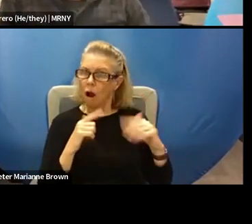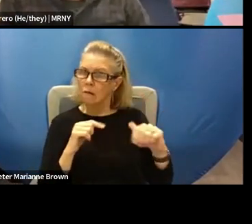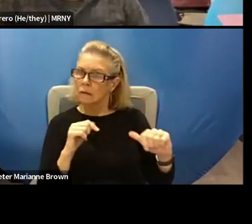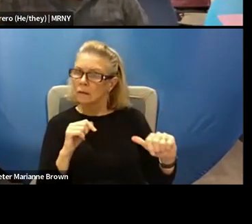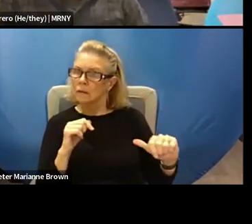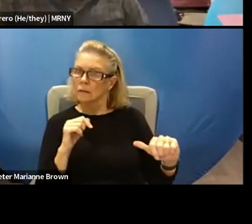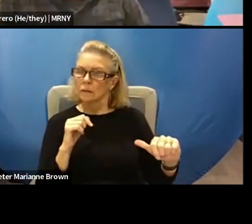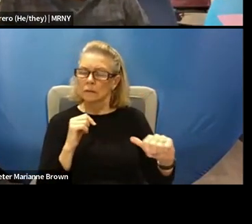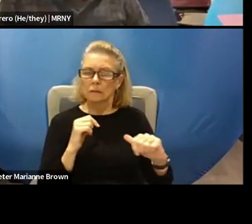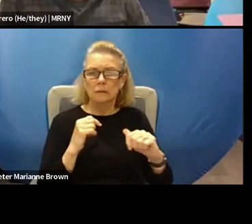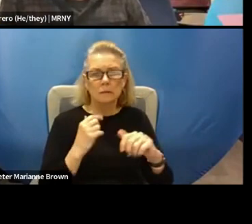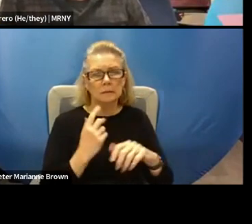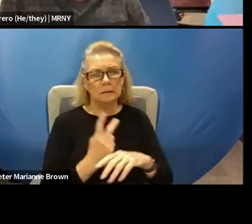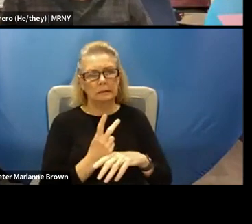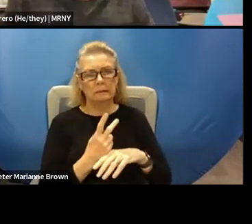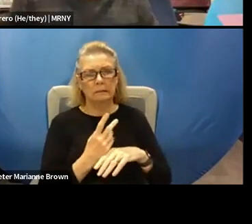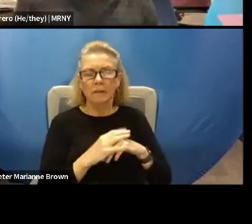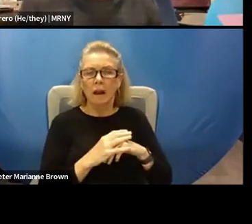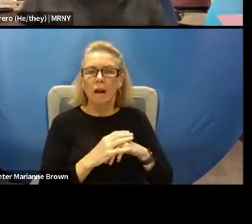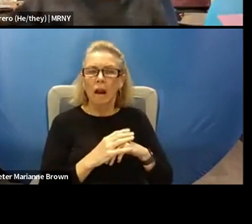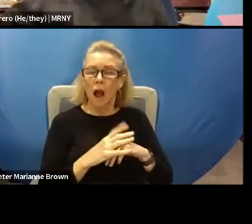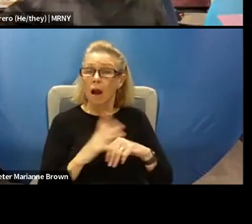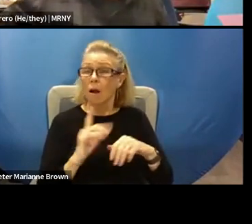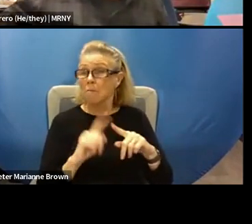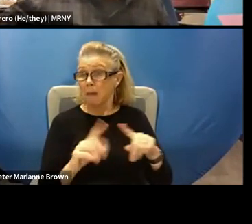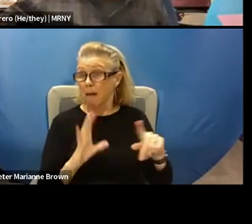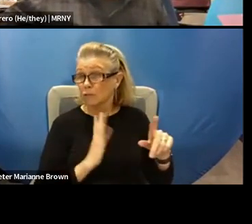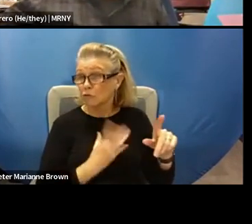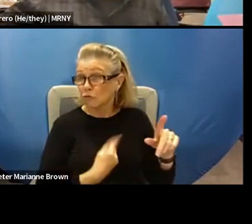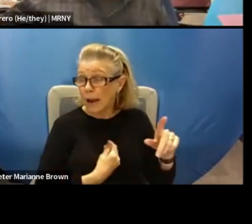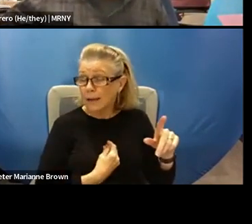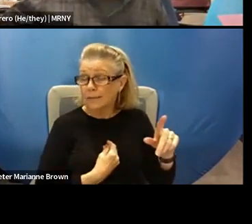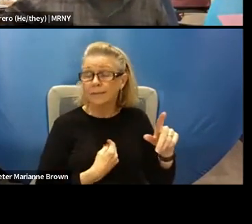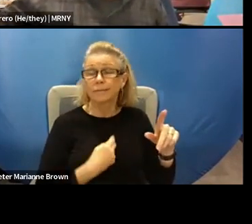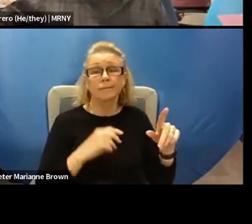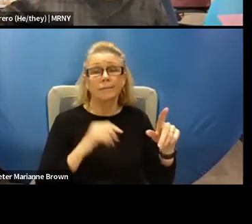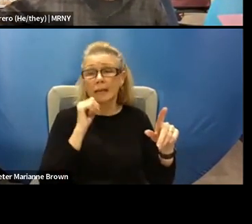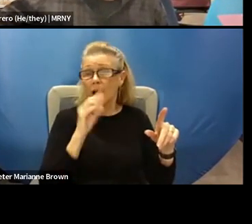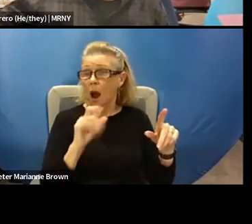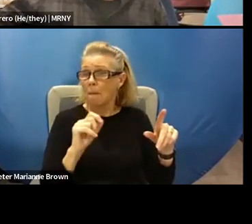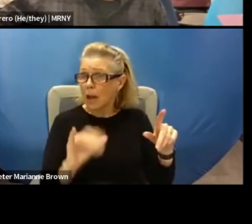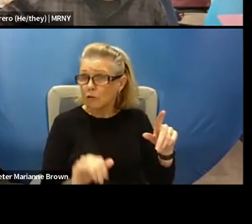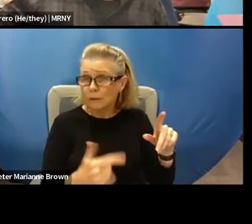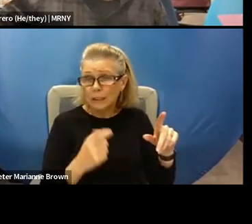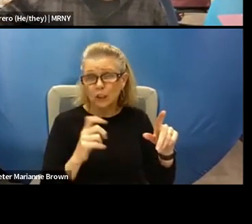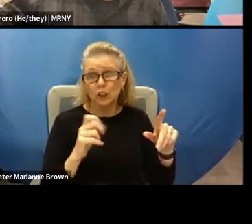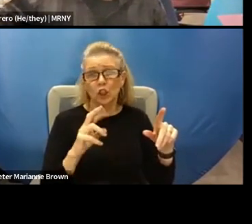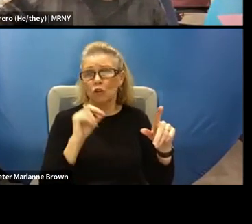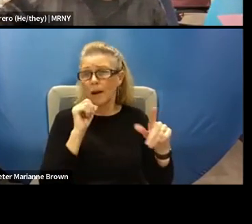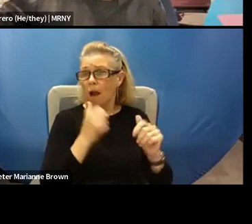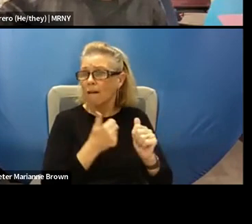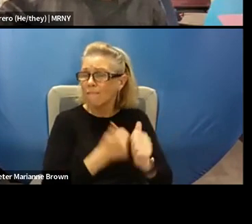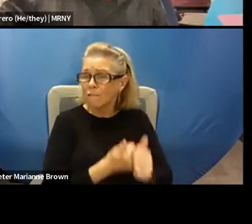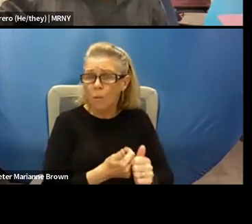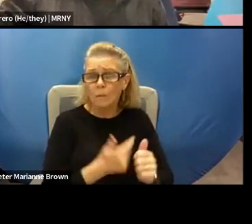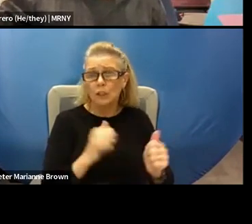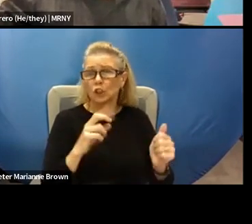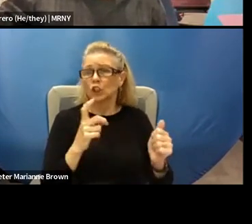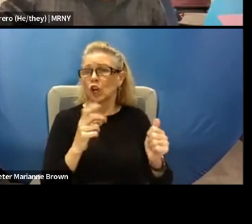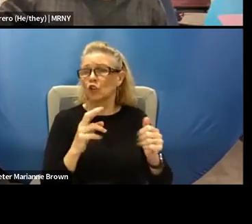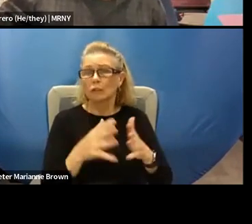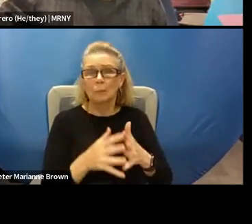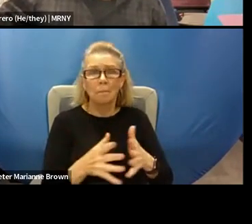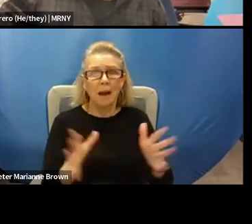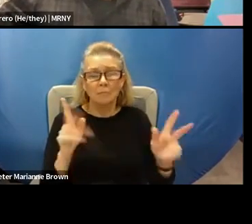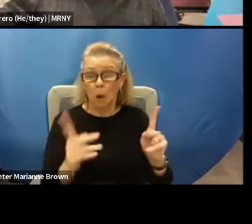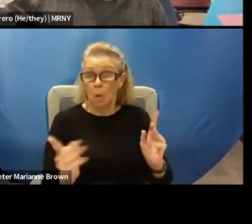yet trans people, non-binary people, gender non-conforming and gender expansive people are more visible than